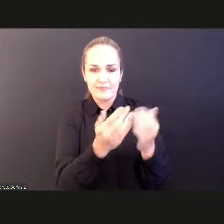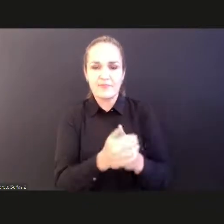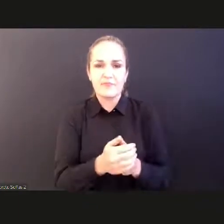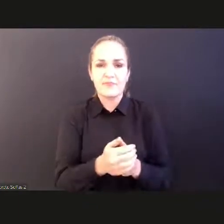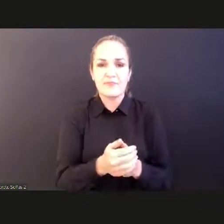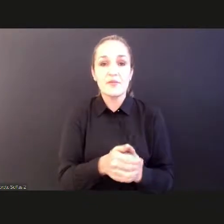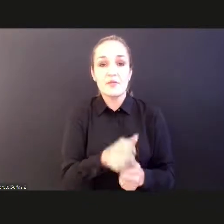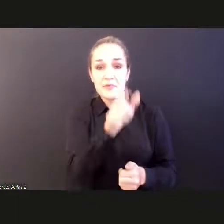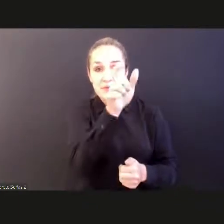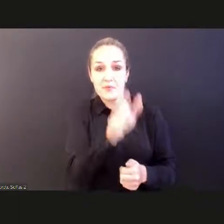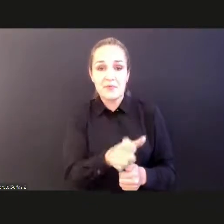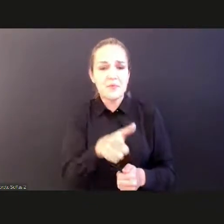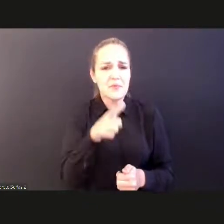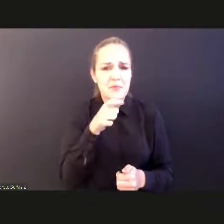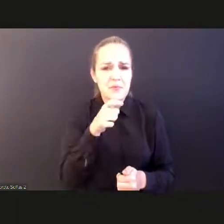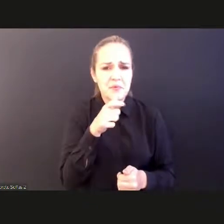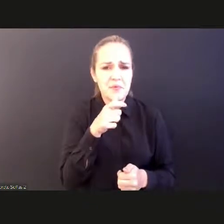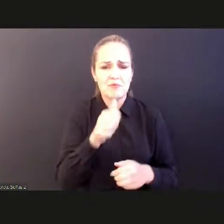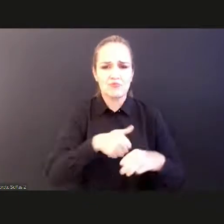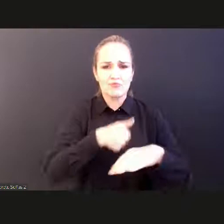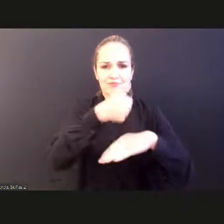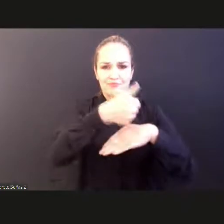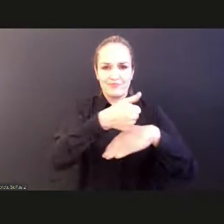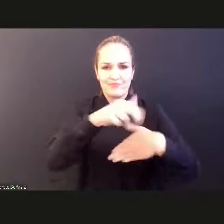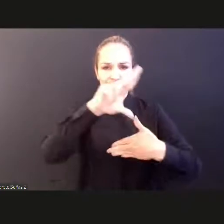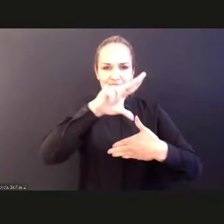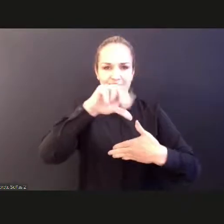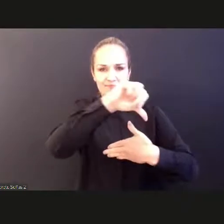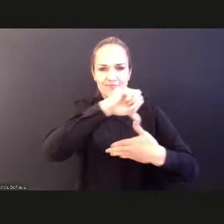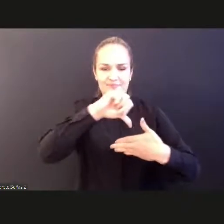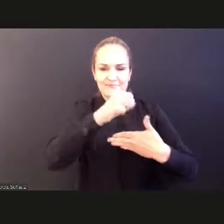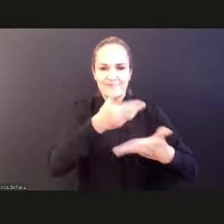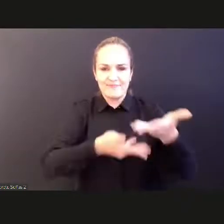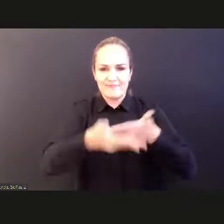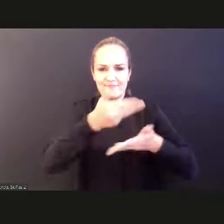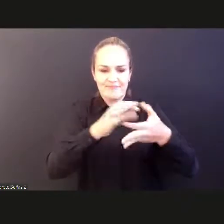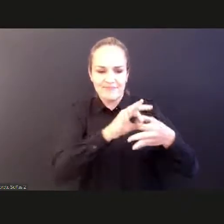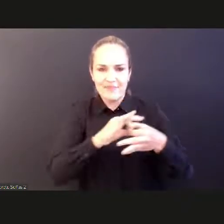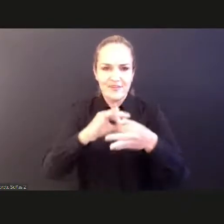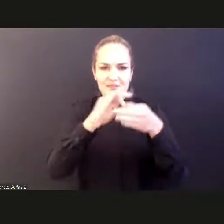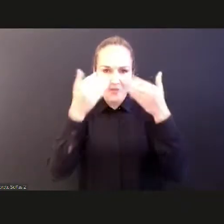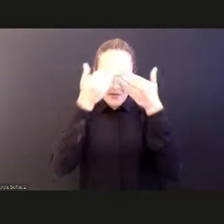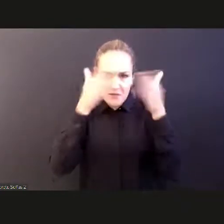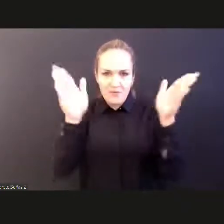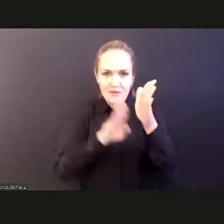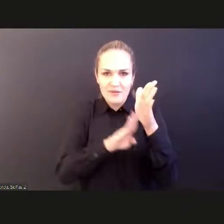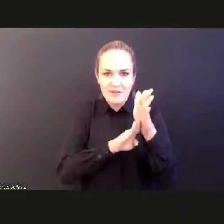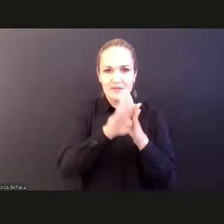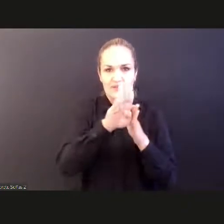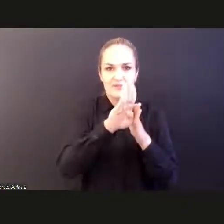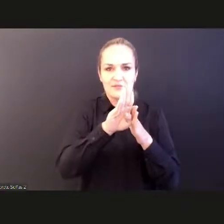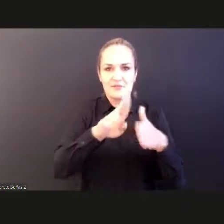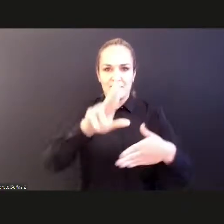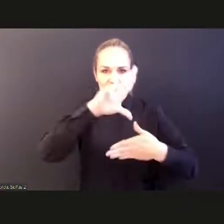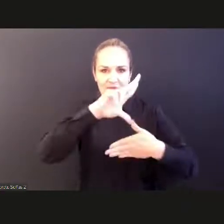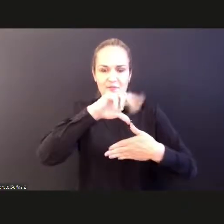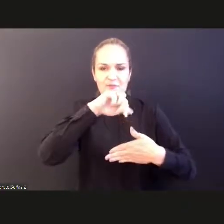Alliance for Democracy and Development with Latin America of the Konrad Adenauer. Dear